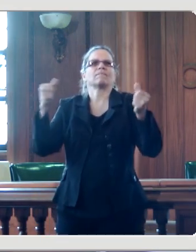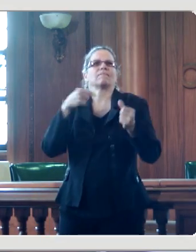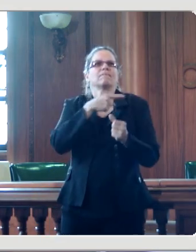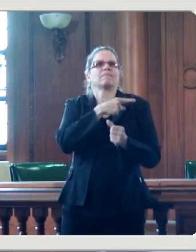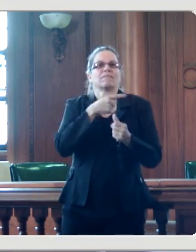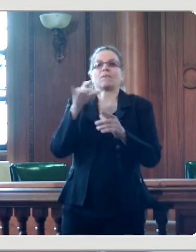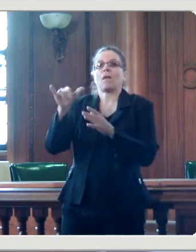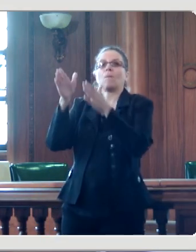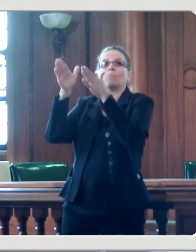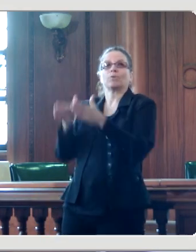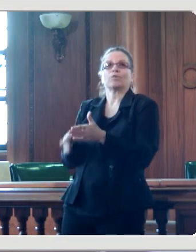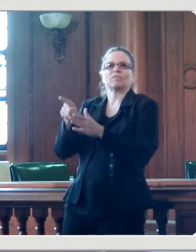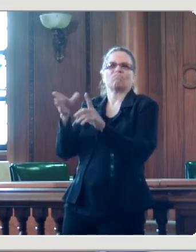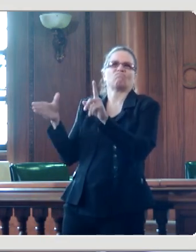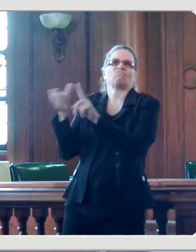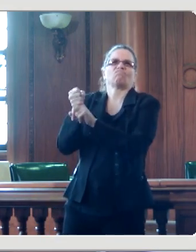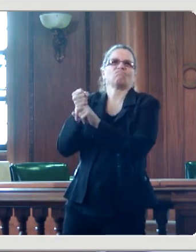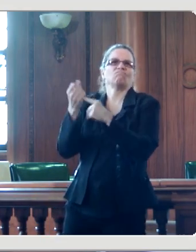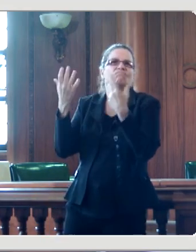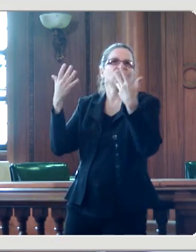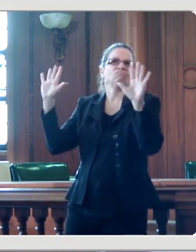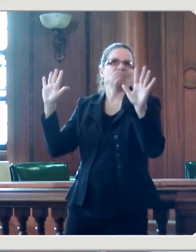Church. Commissioner B.J. Calvi.